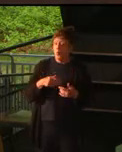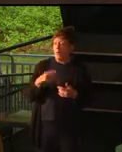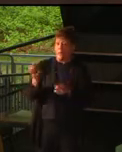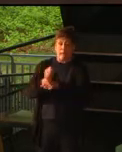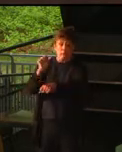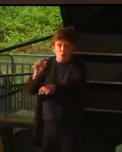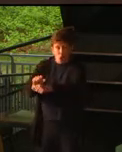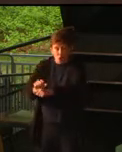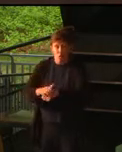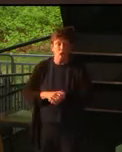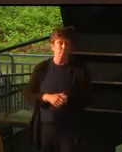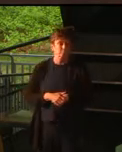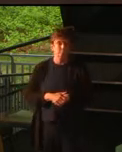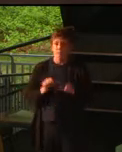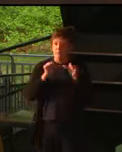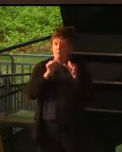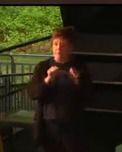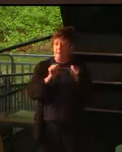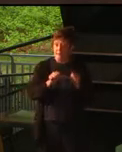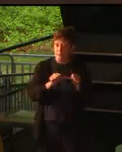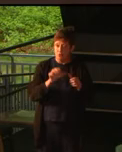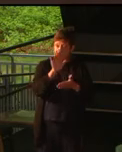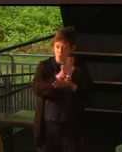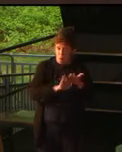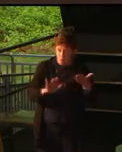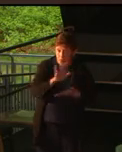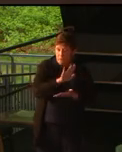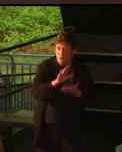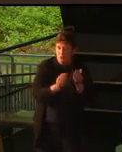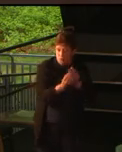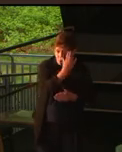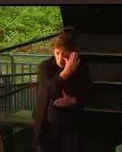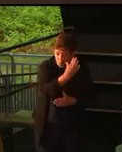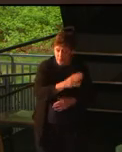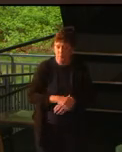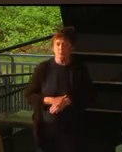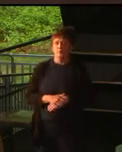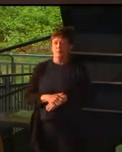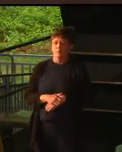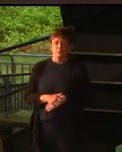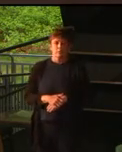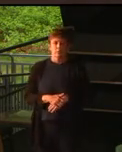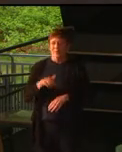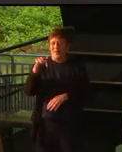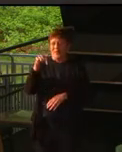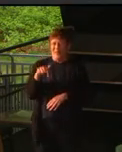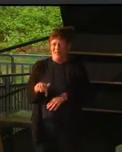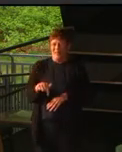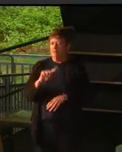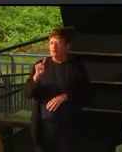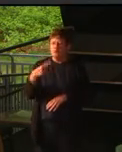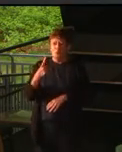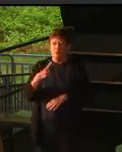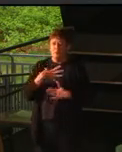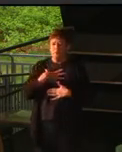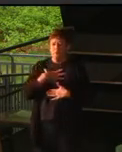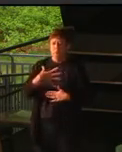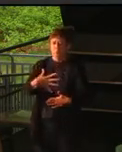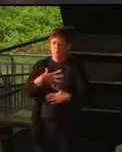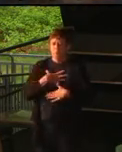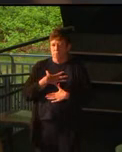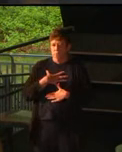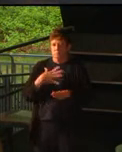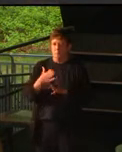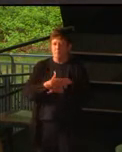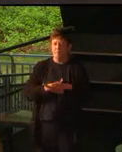workforce, continuing our education, or both, this is merely a deep breath before we make